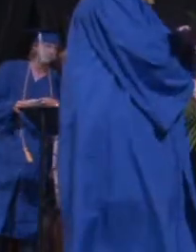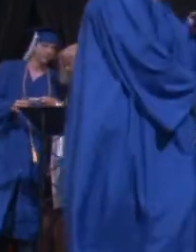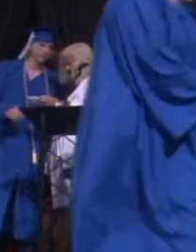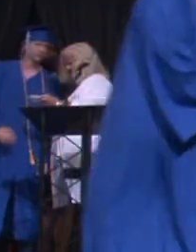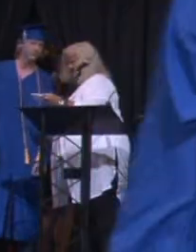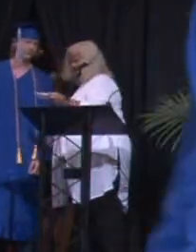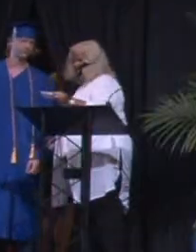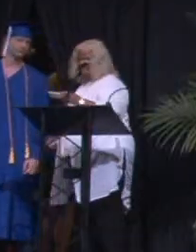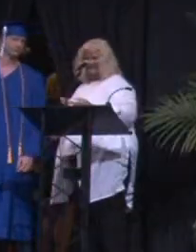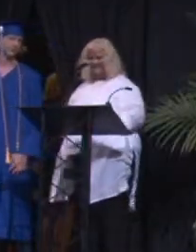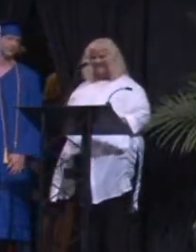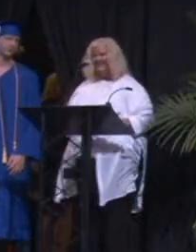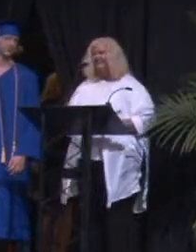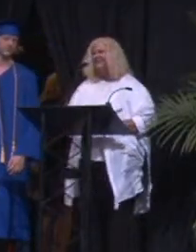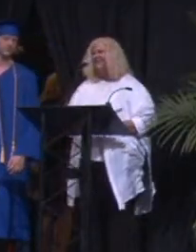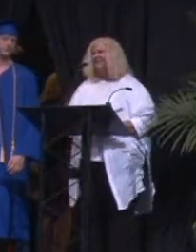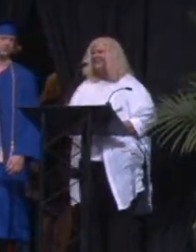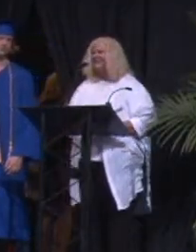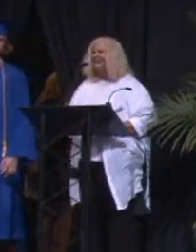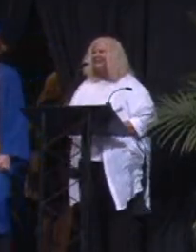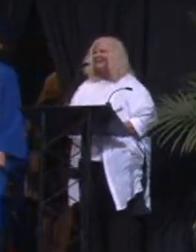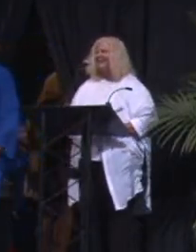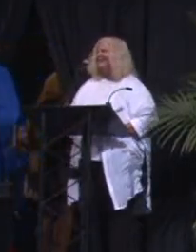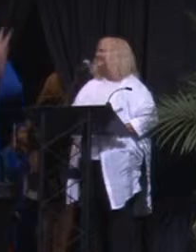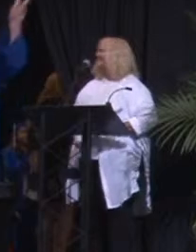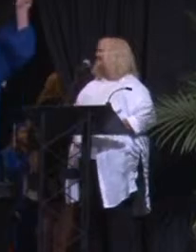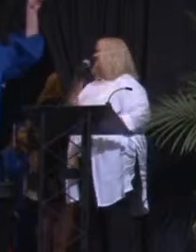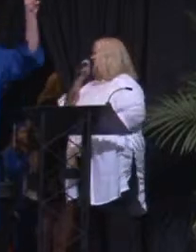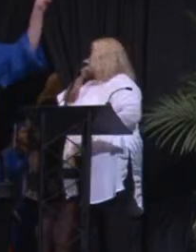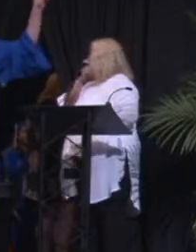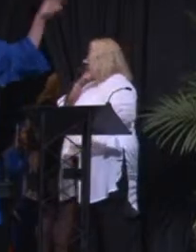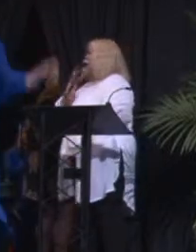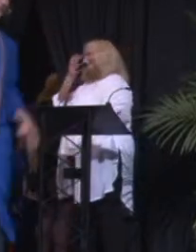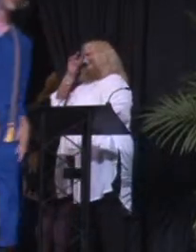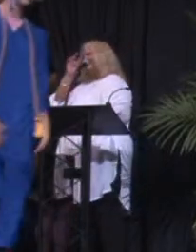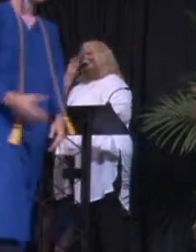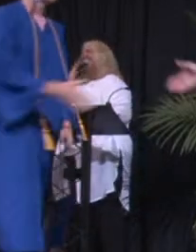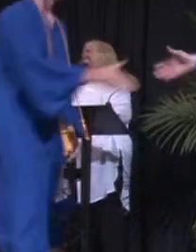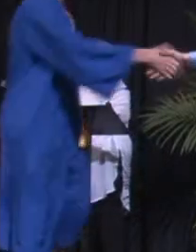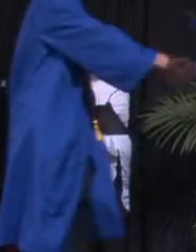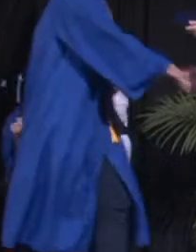Finnegan Kramer. Finnegan Kramer.